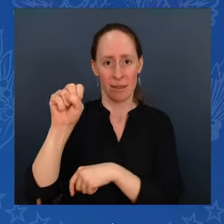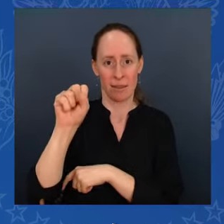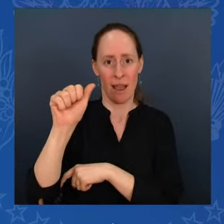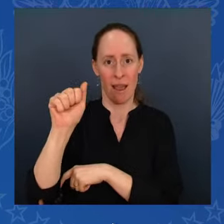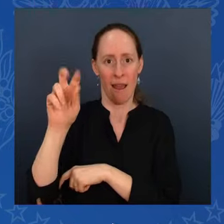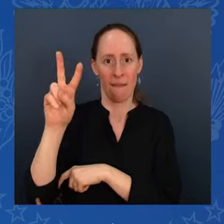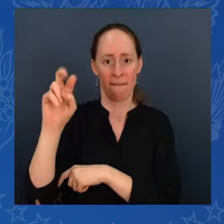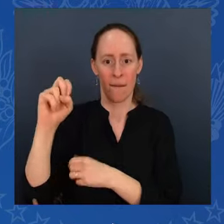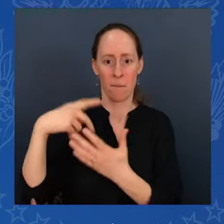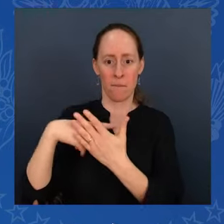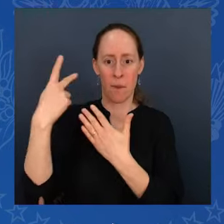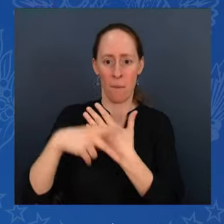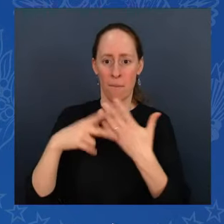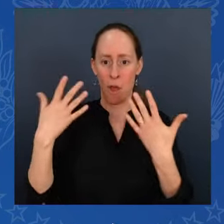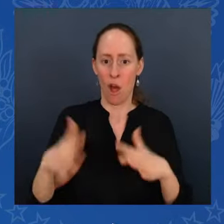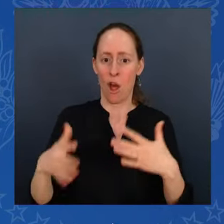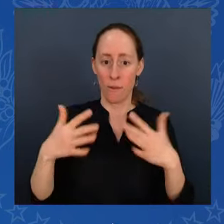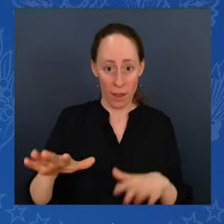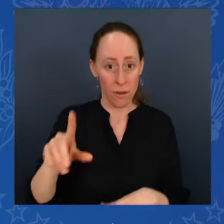Wisconsin.